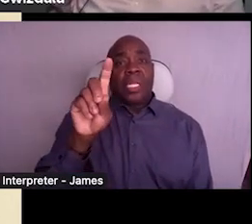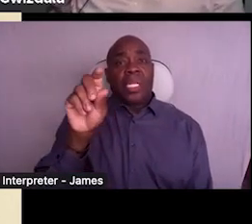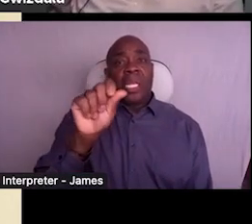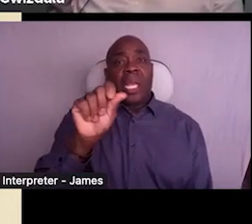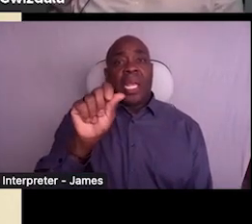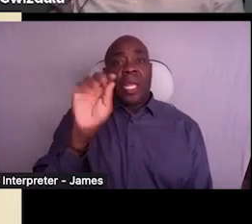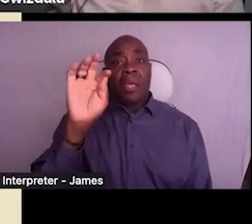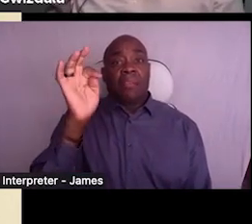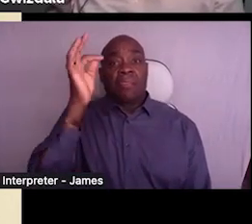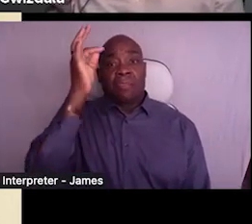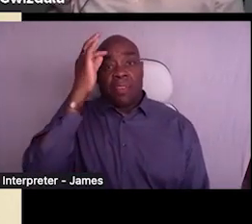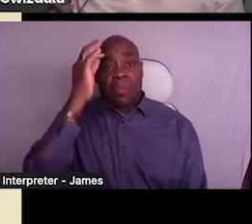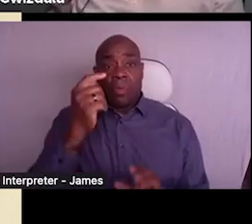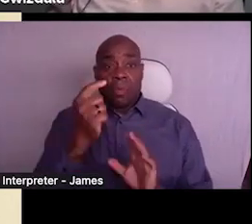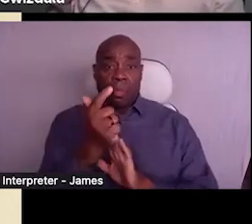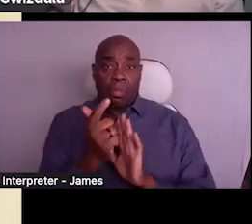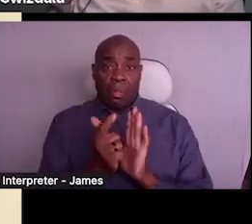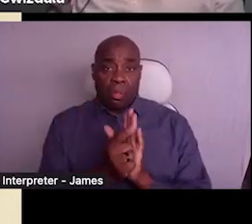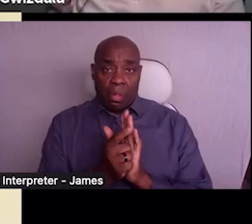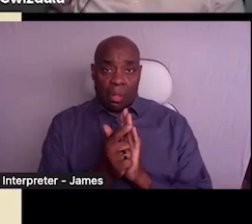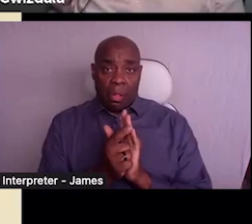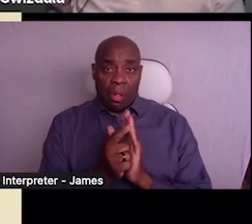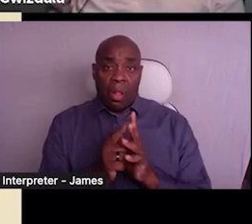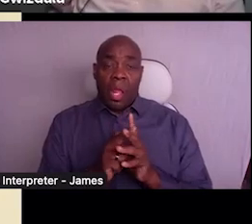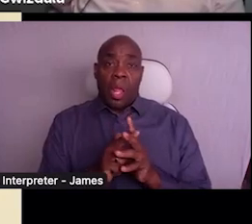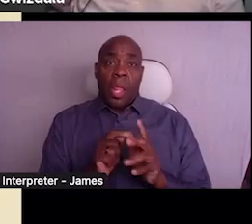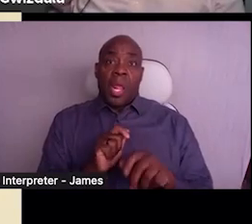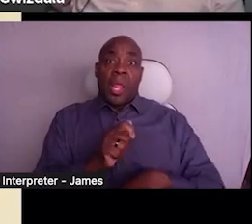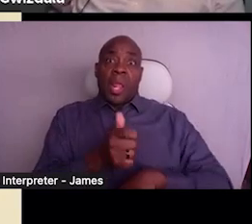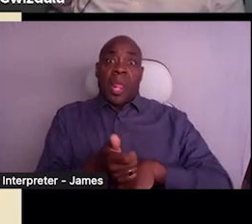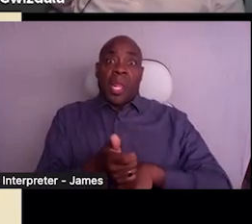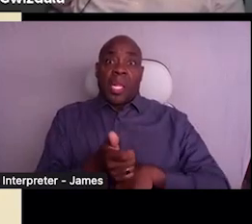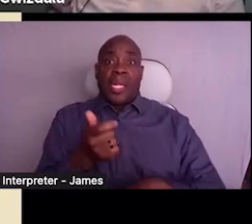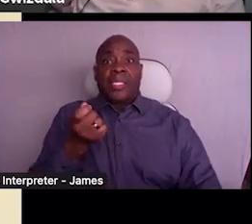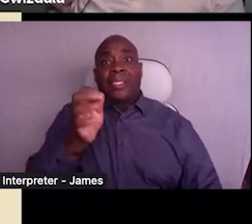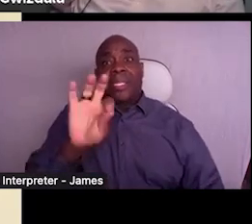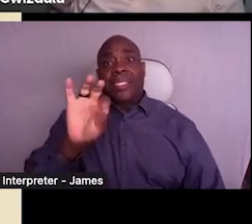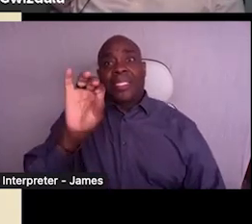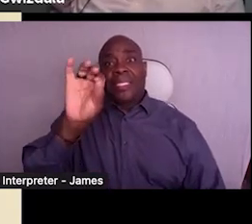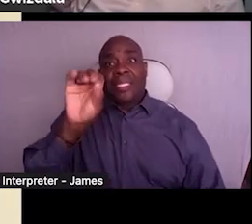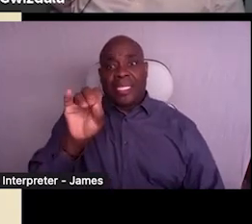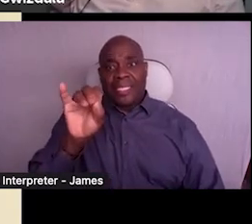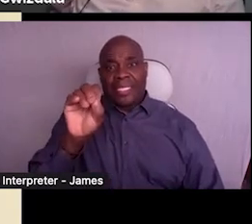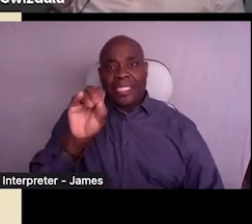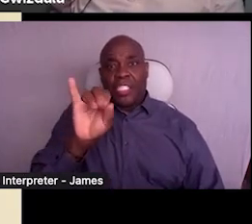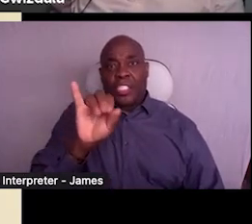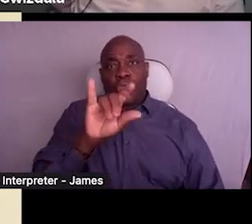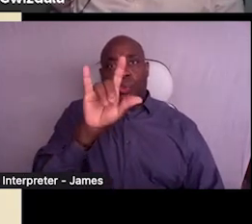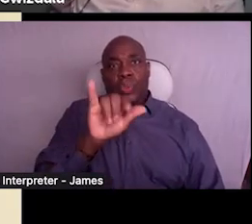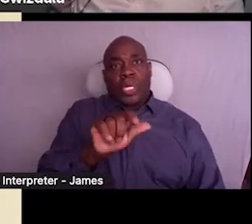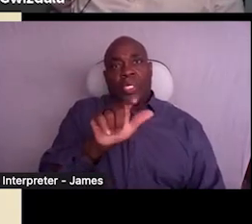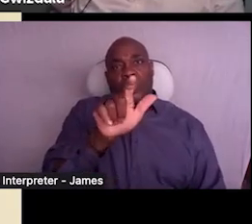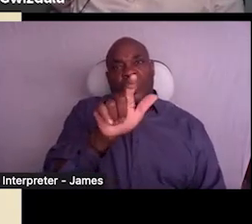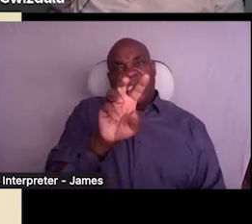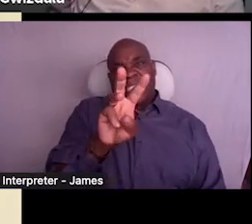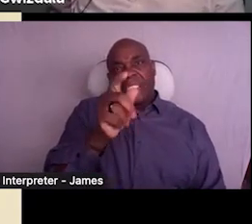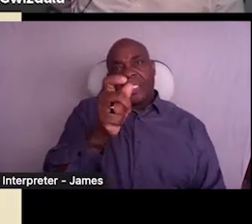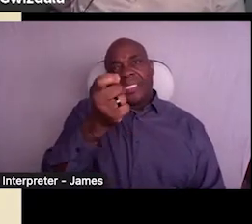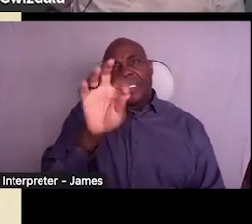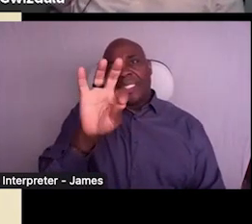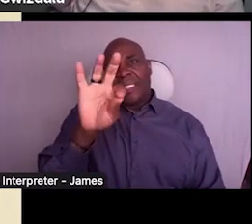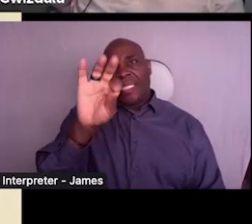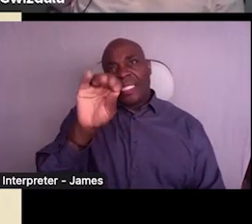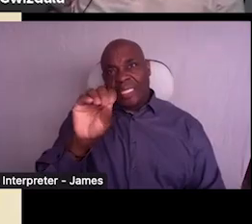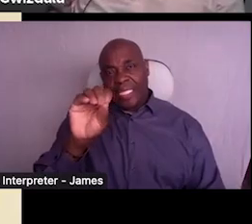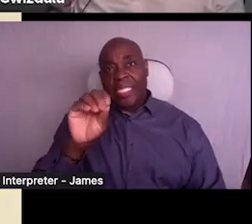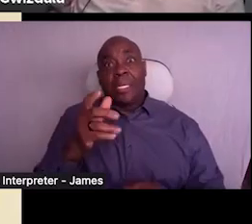federal law. It was enacted in 1990, to be precise, July 26, 1990. It was signed into